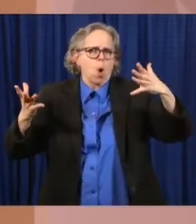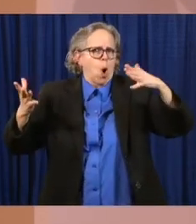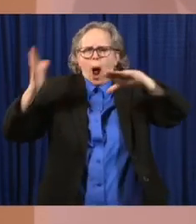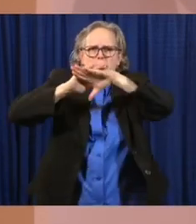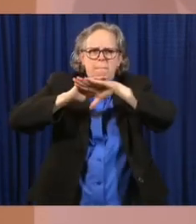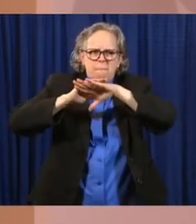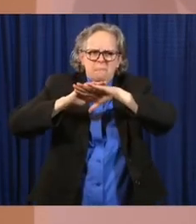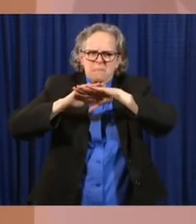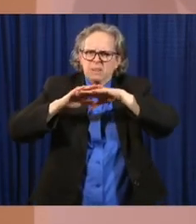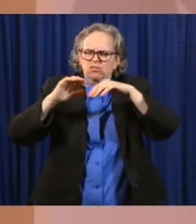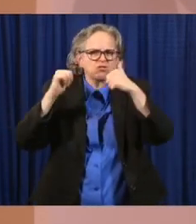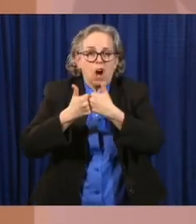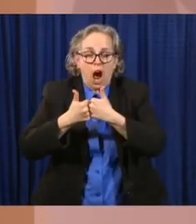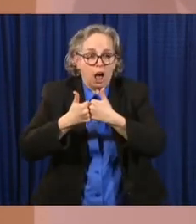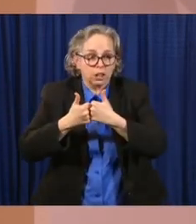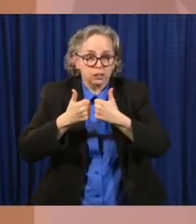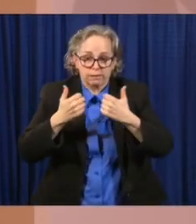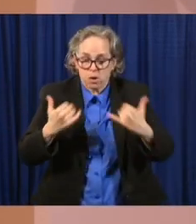challenges that they're facing.